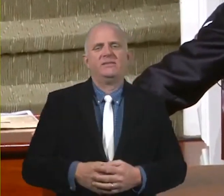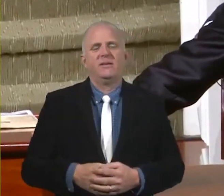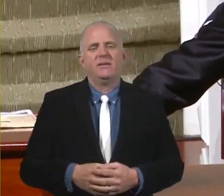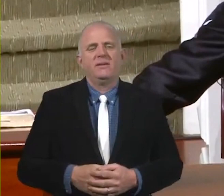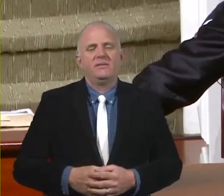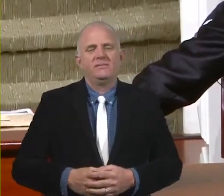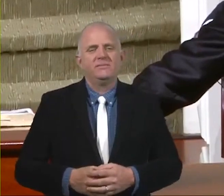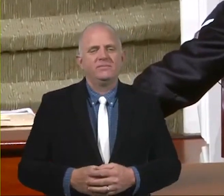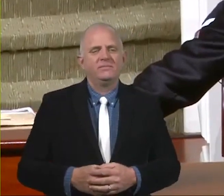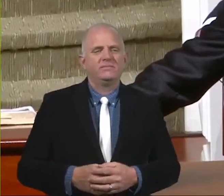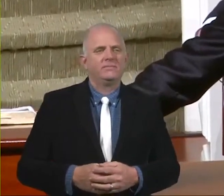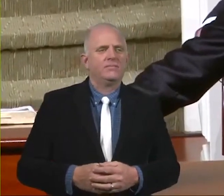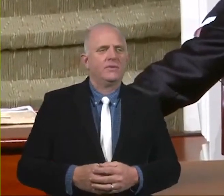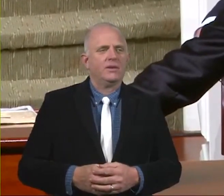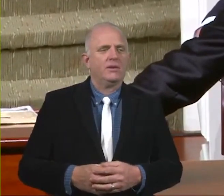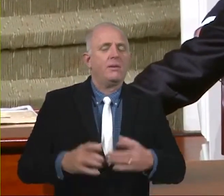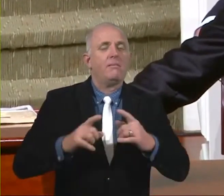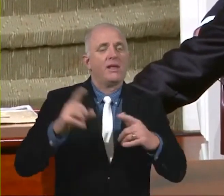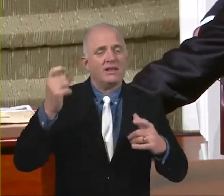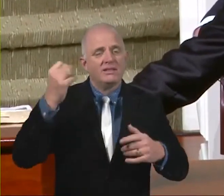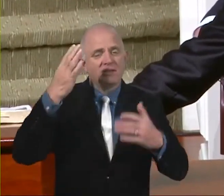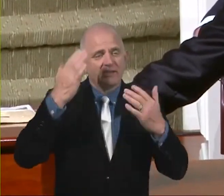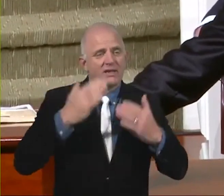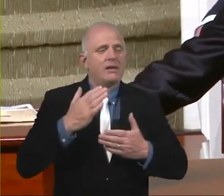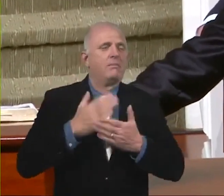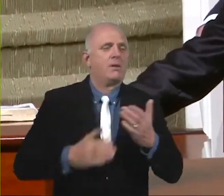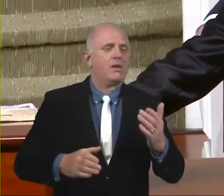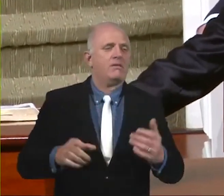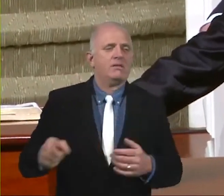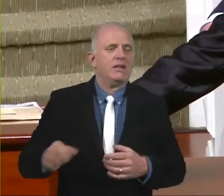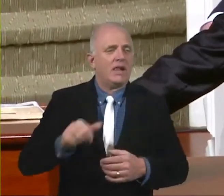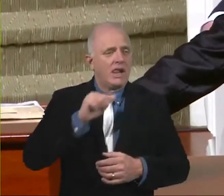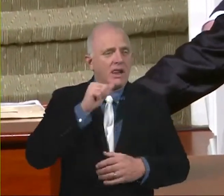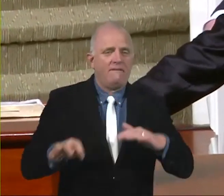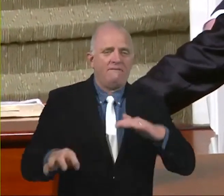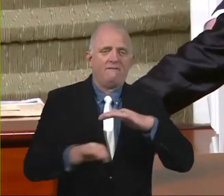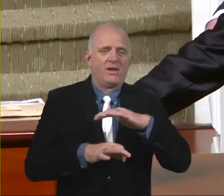The only sad part about that story, they weren't fundamental rocks.